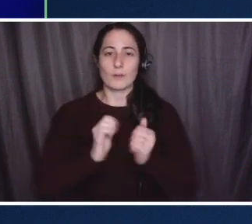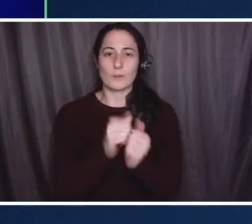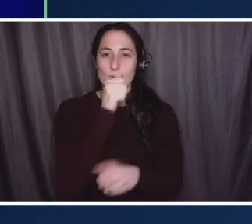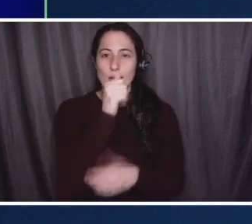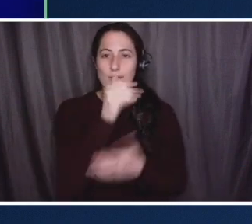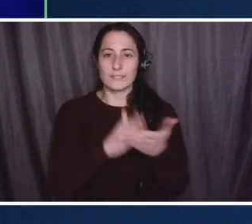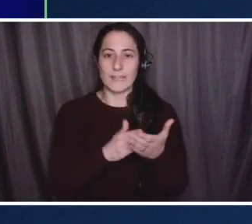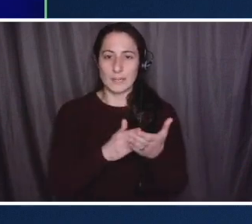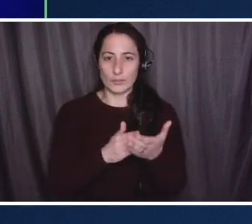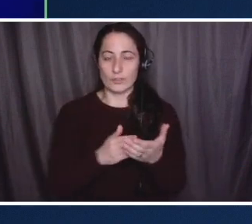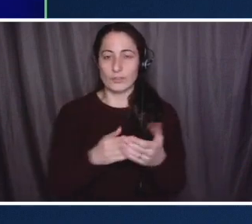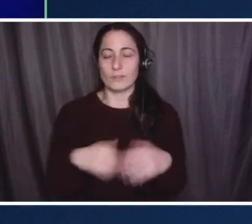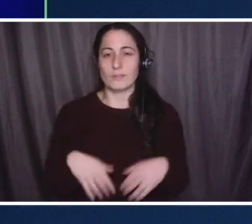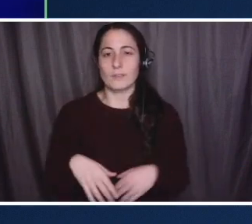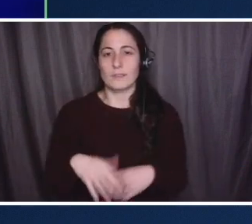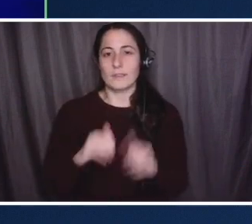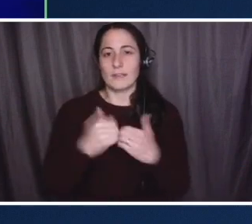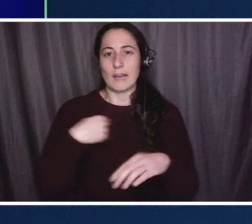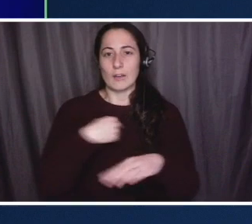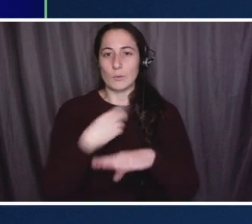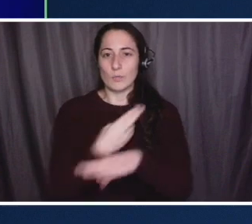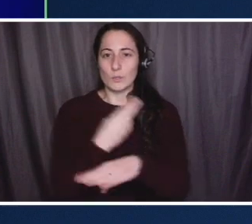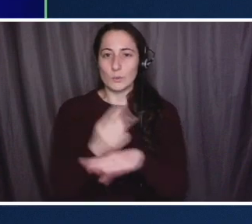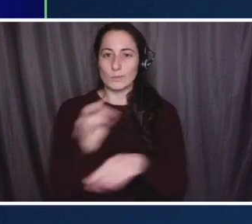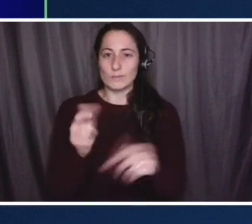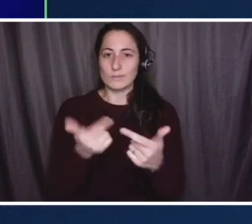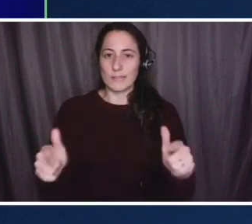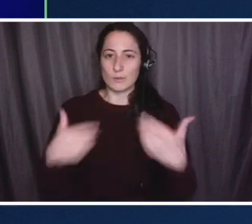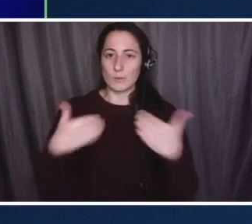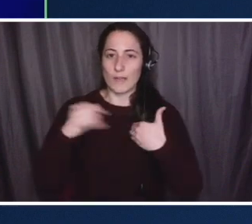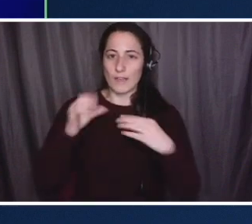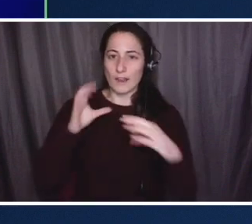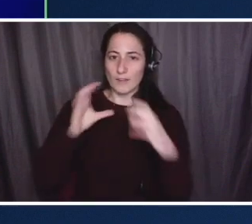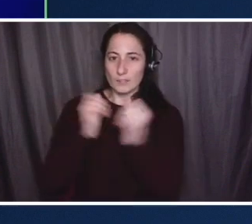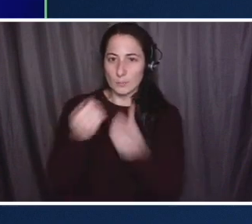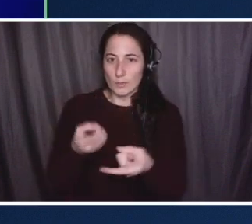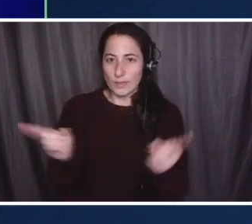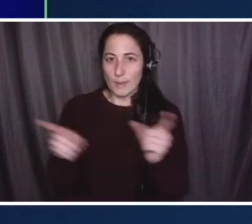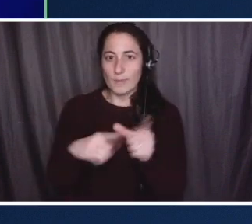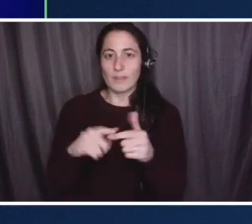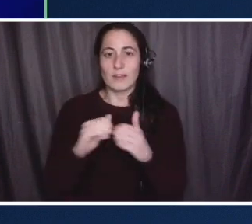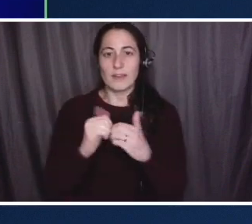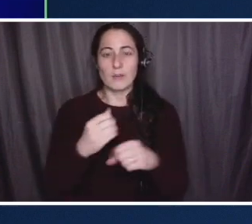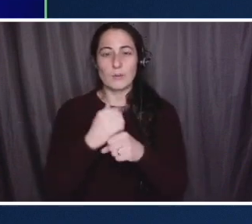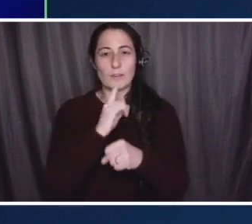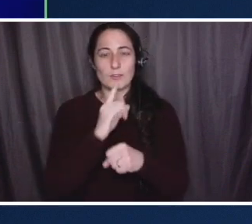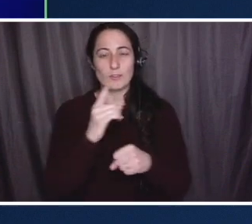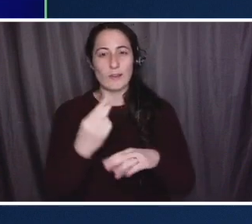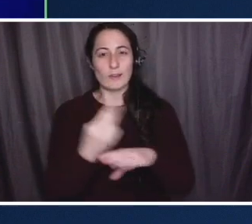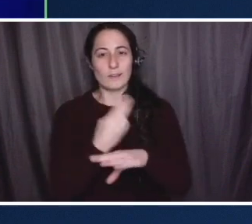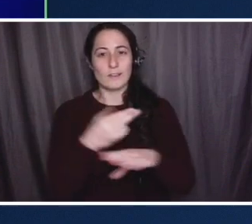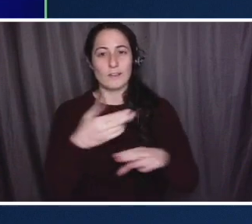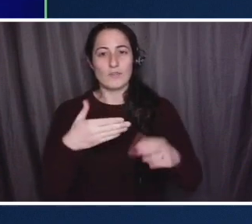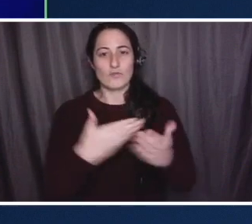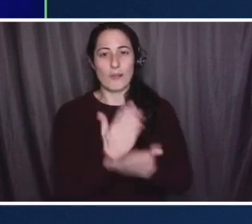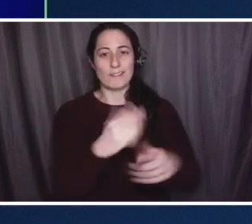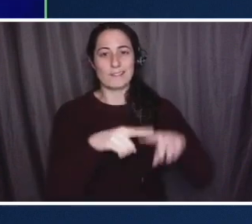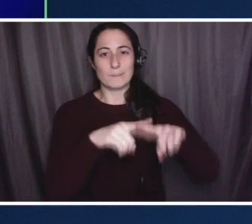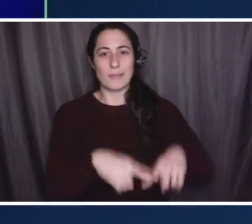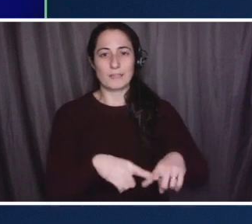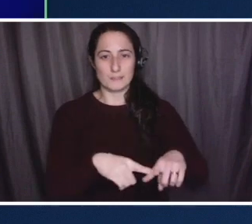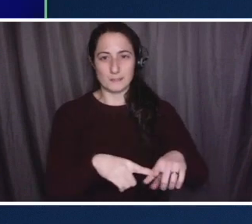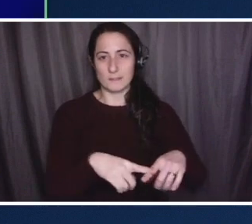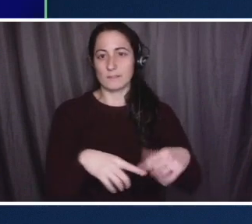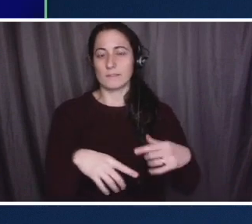bottom line and how do we use bottom line language to have this conversation, but also how do we make sure we're still using rights-based frameworks, because it's not just about the bottom line, right? It's